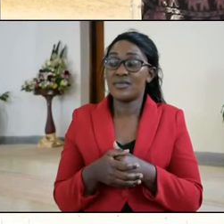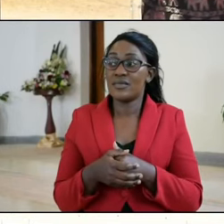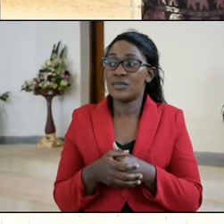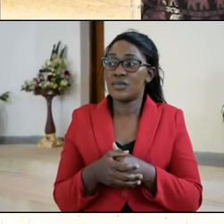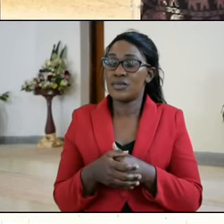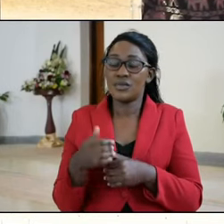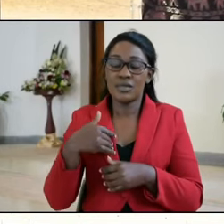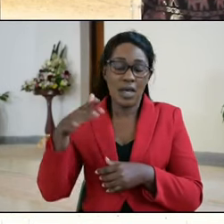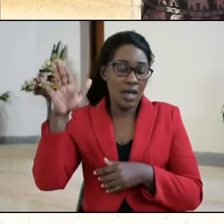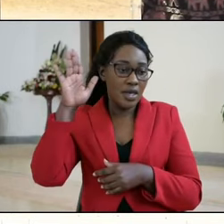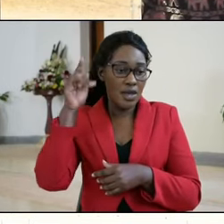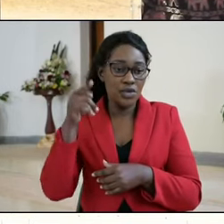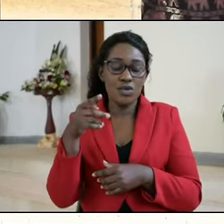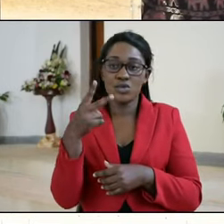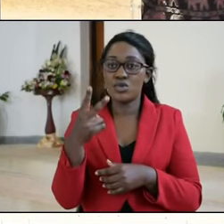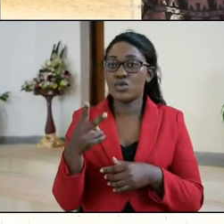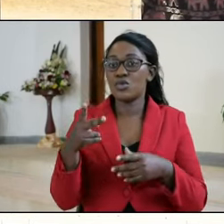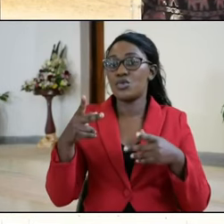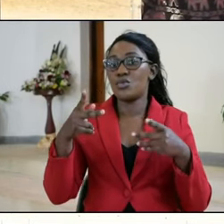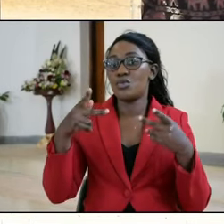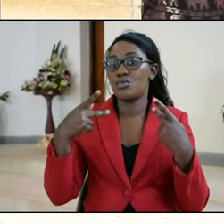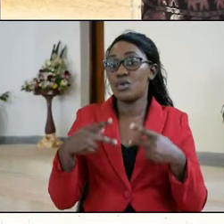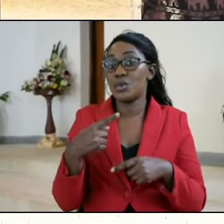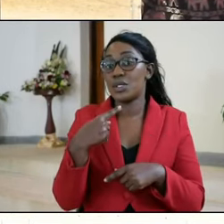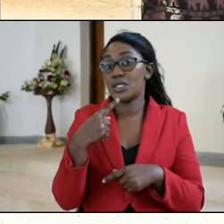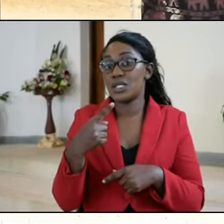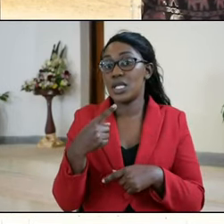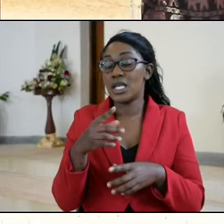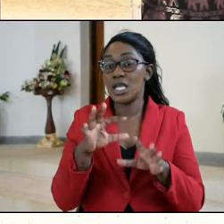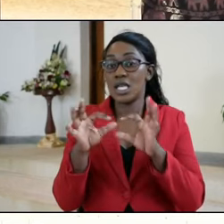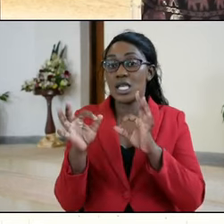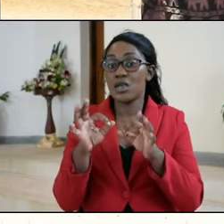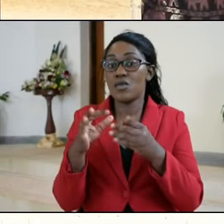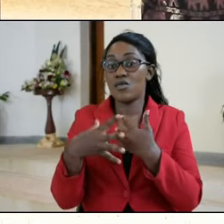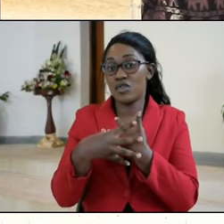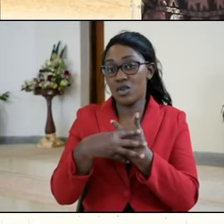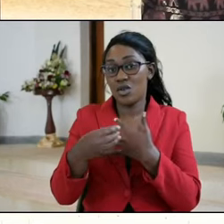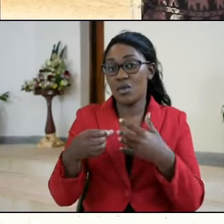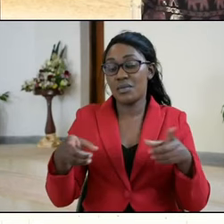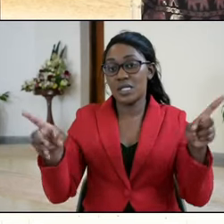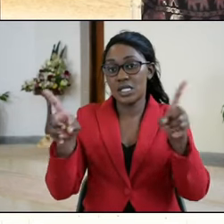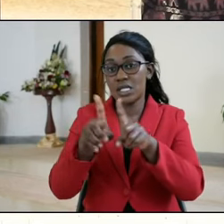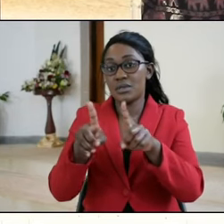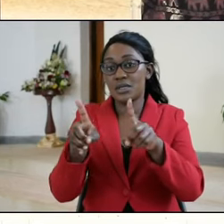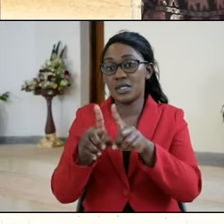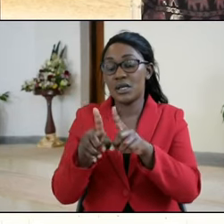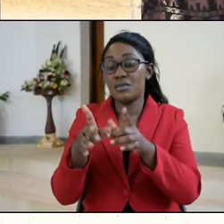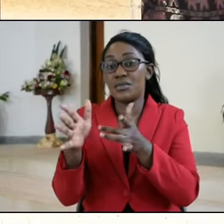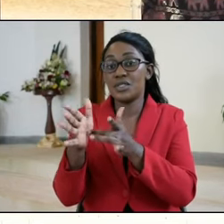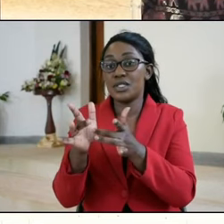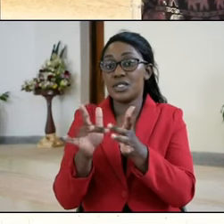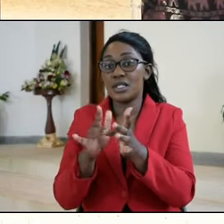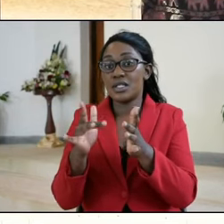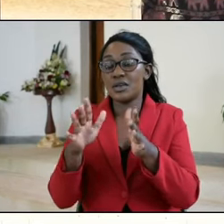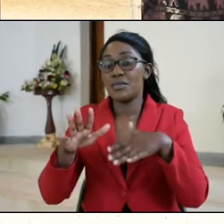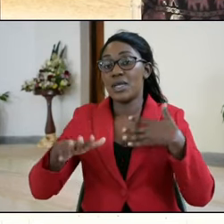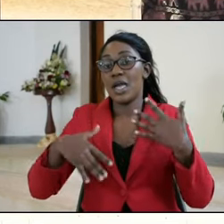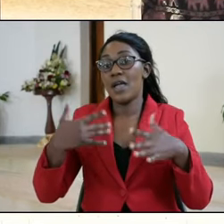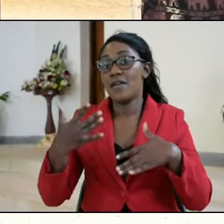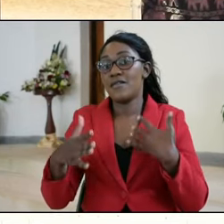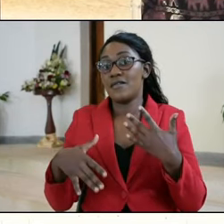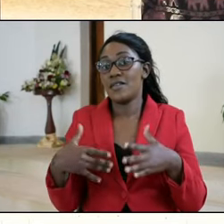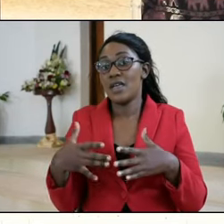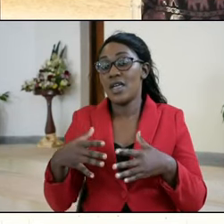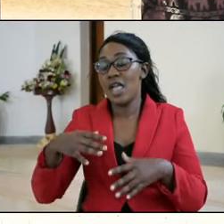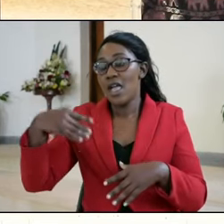saying that going by the example of Jesus, who faced with